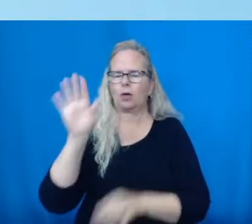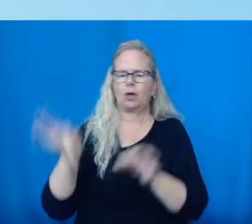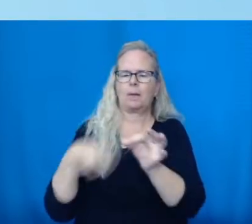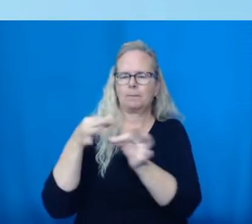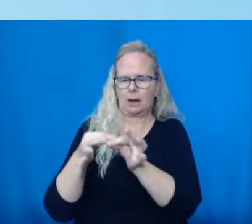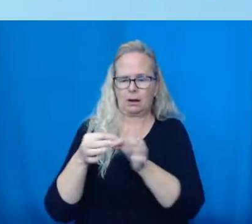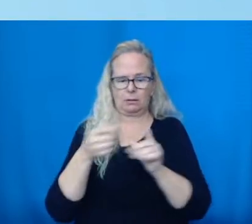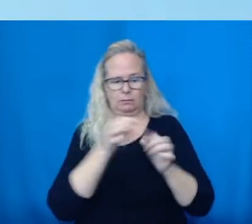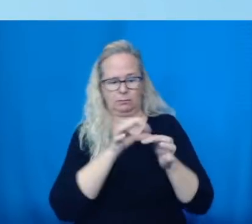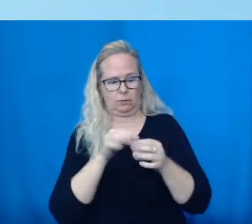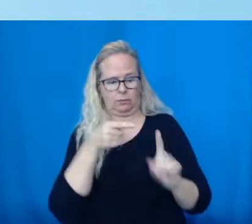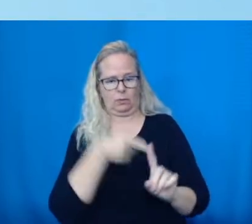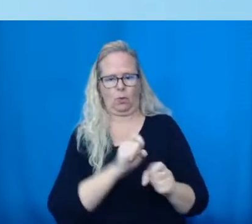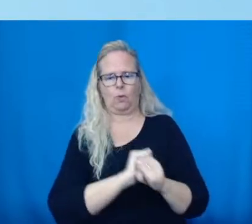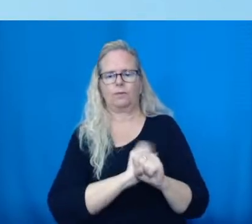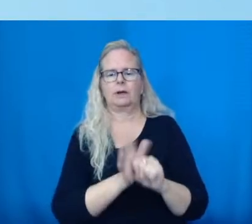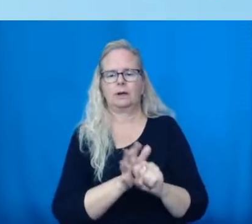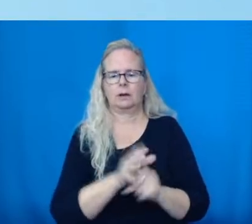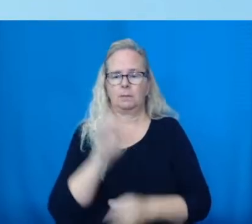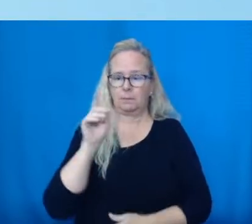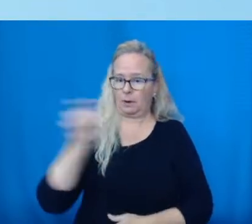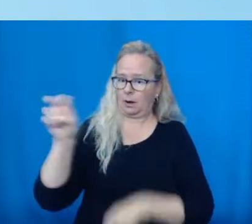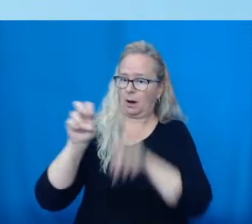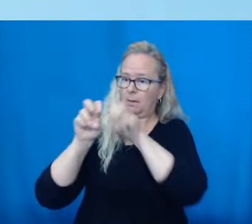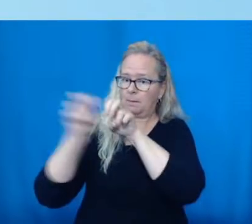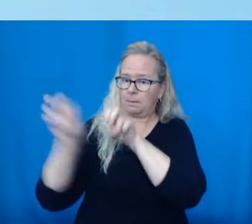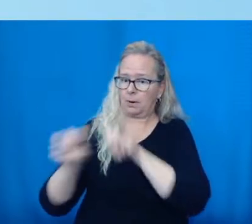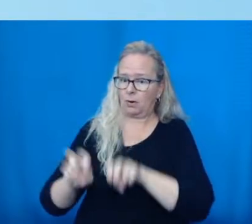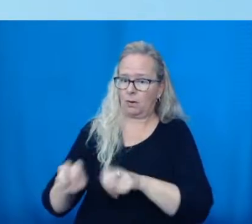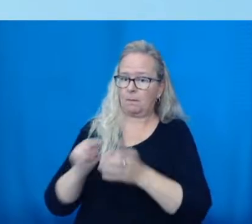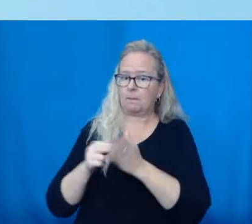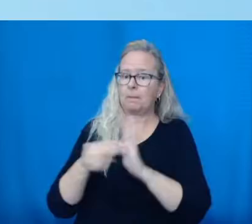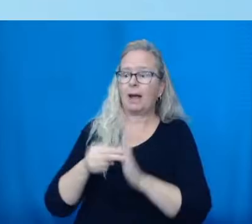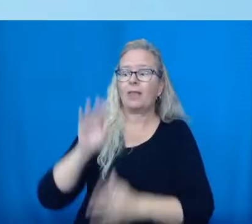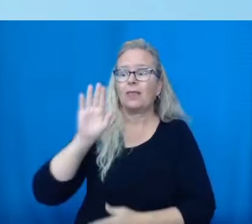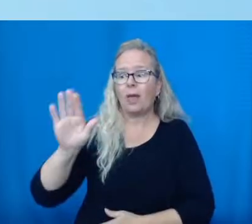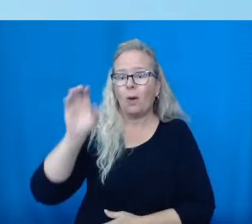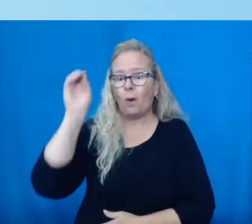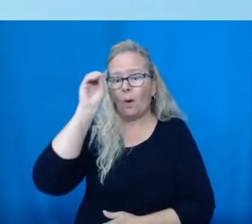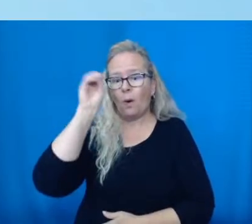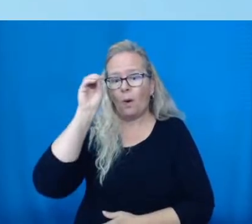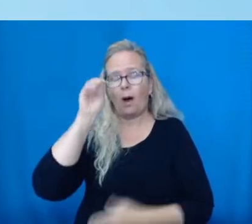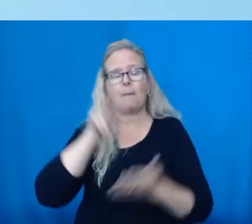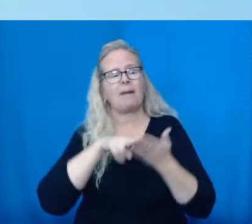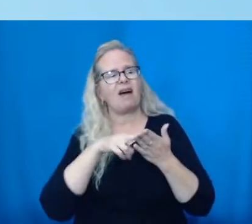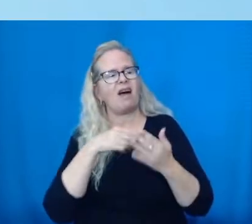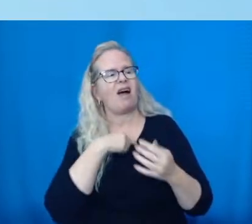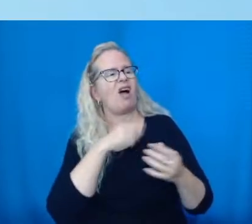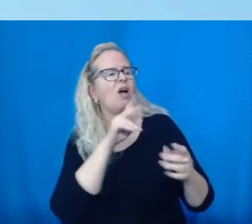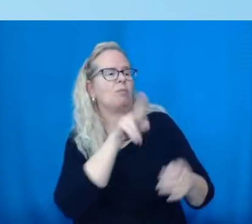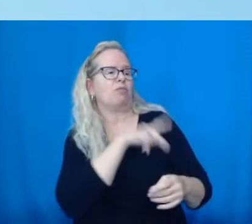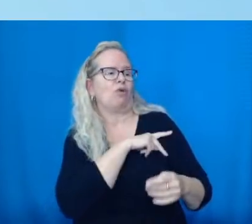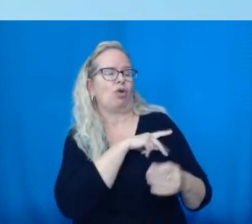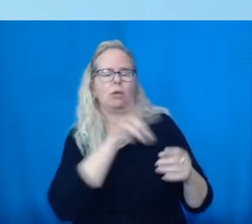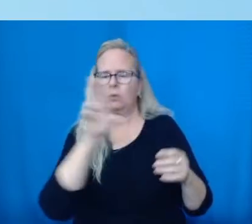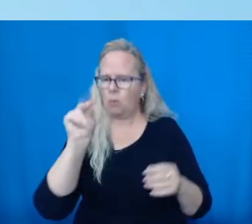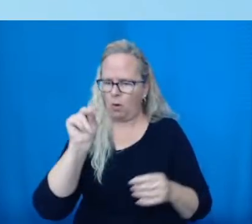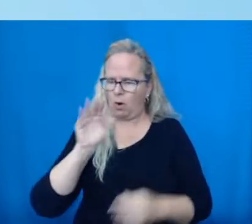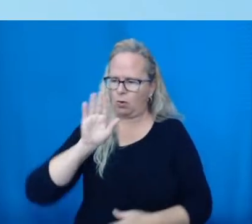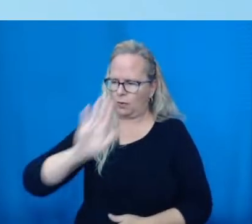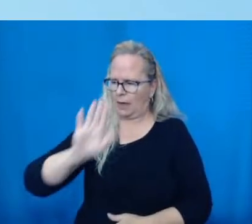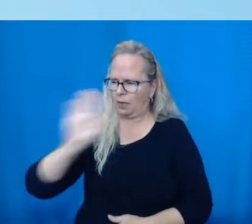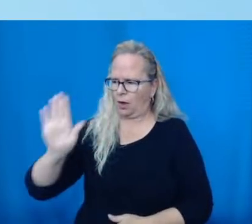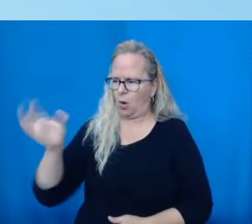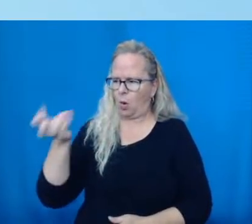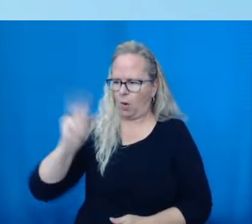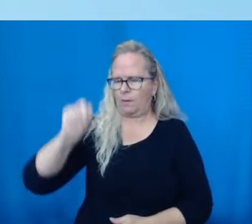be affiliated with. We have collectively gathered here as concerned Albertans attempting to ensure that everyone in the province has access